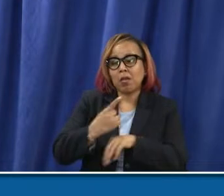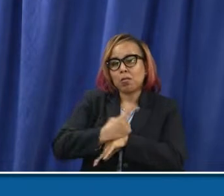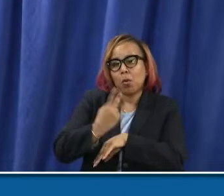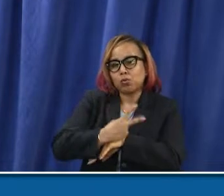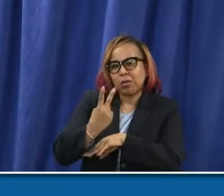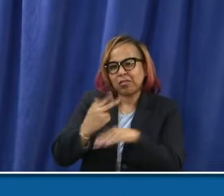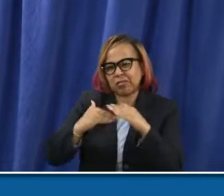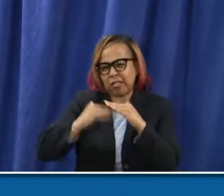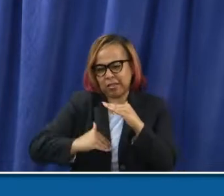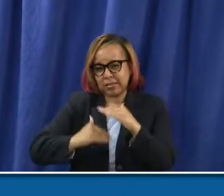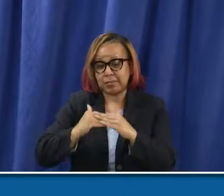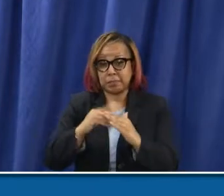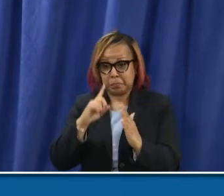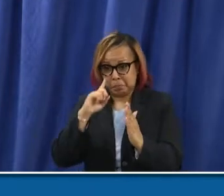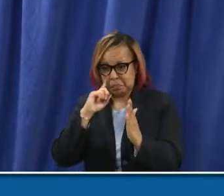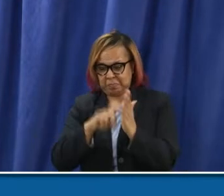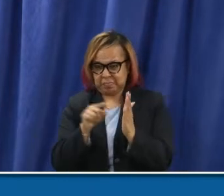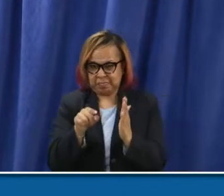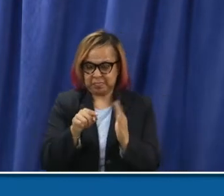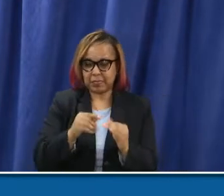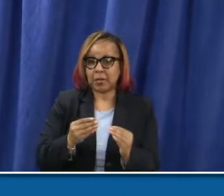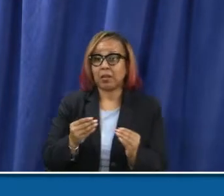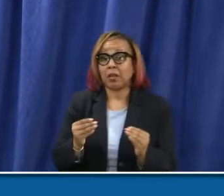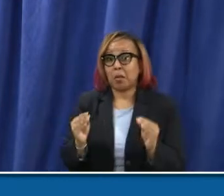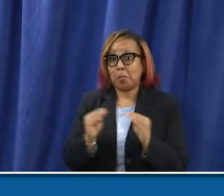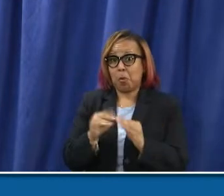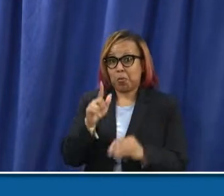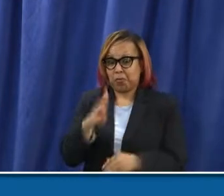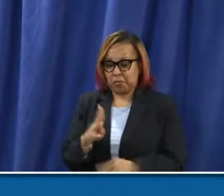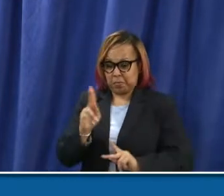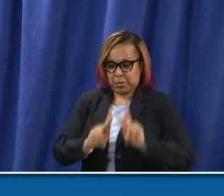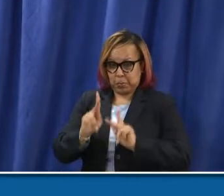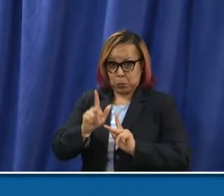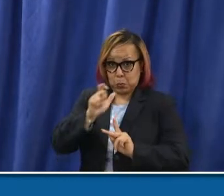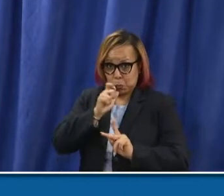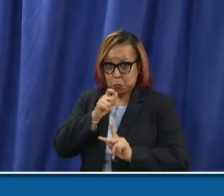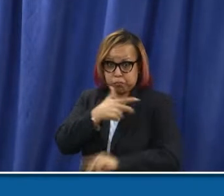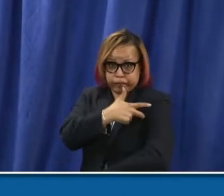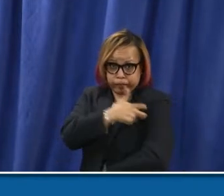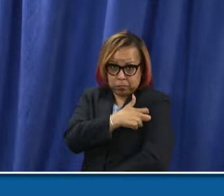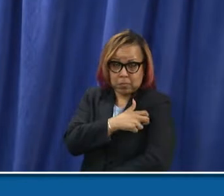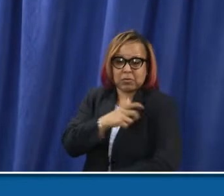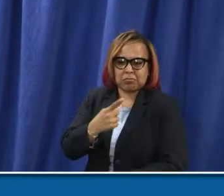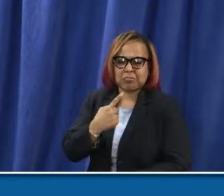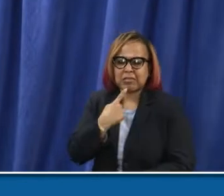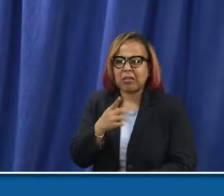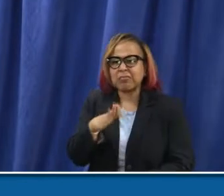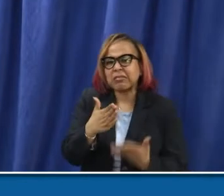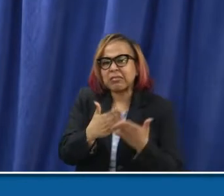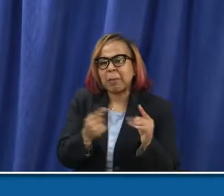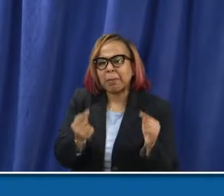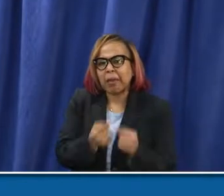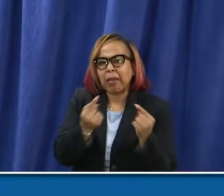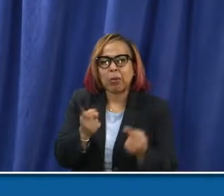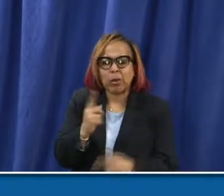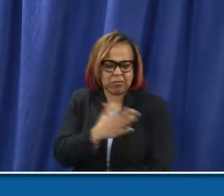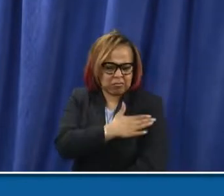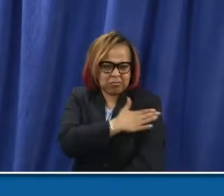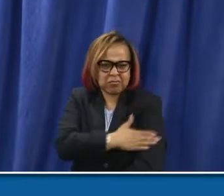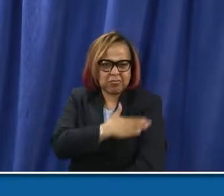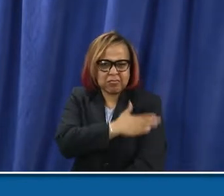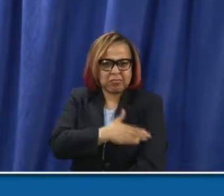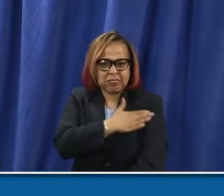less. We can see, for example, that more than 3/4 of the people who received the vaccine did report some pain at the injection